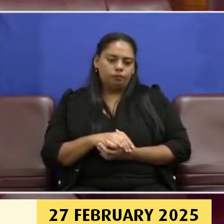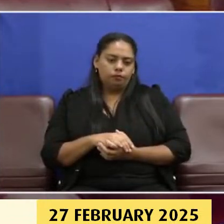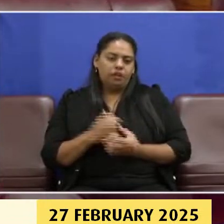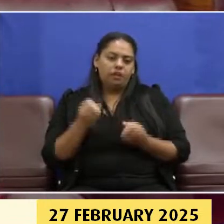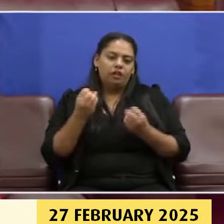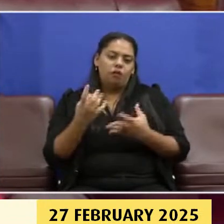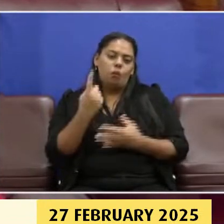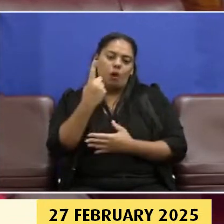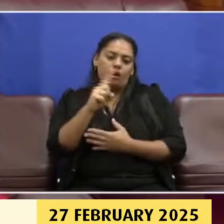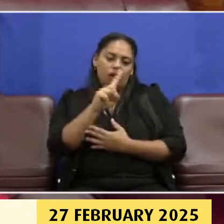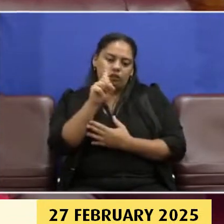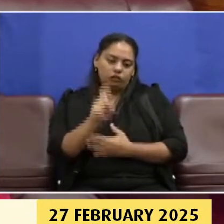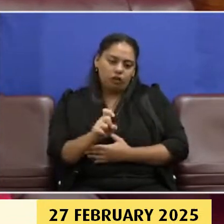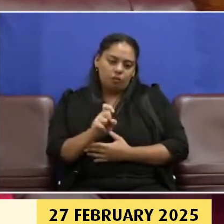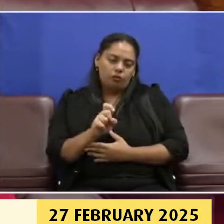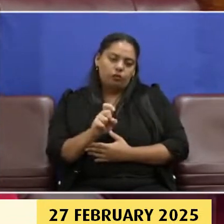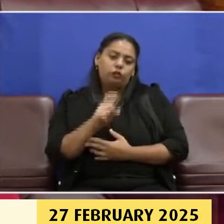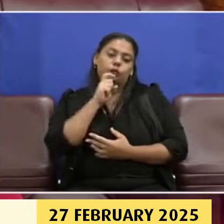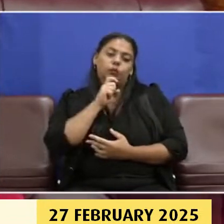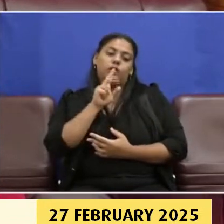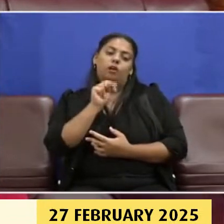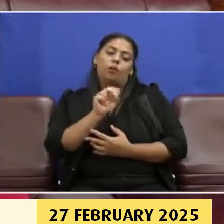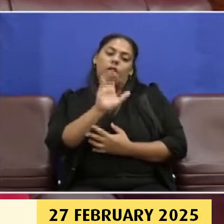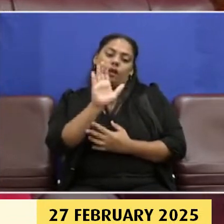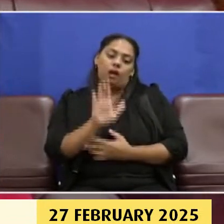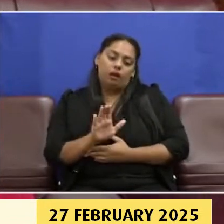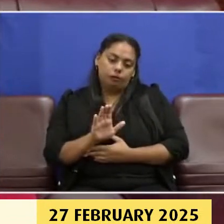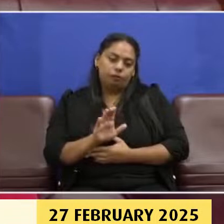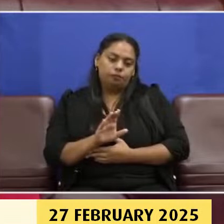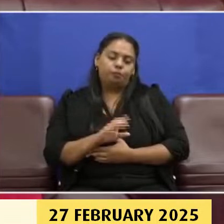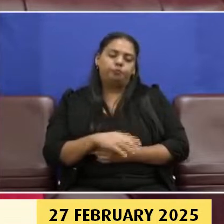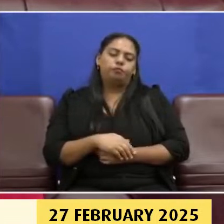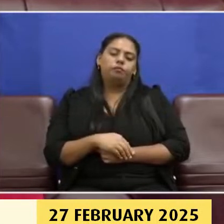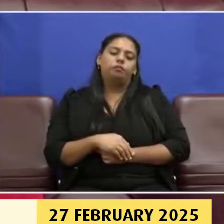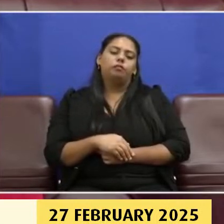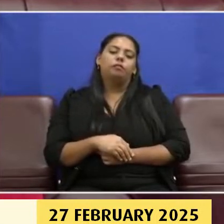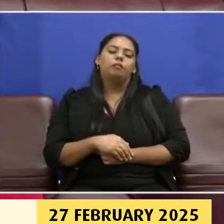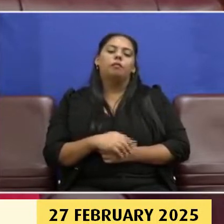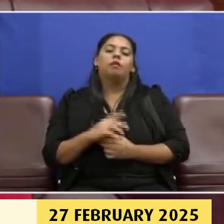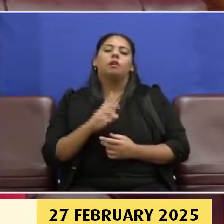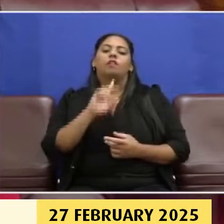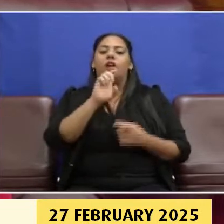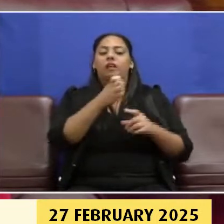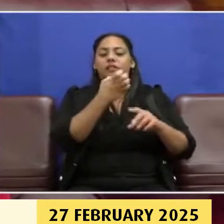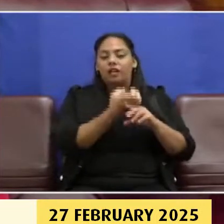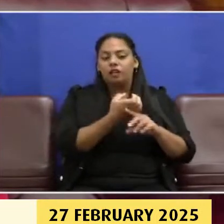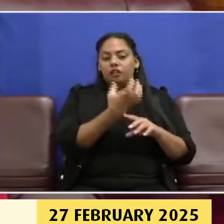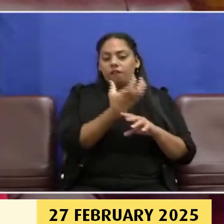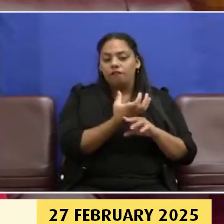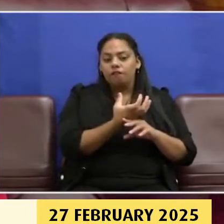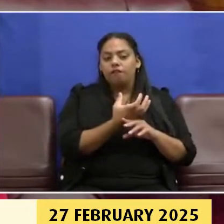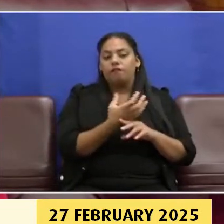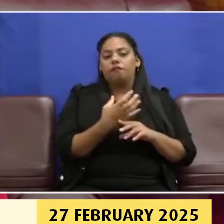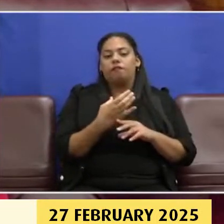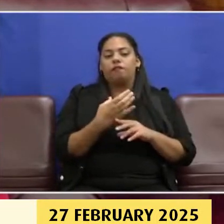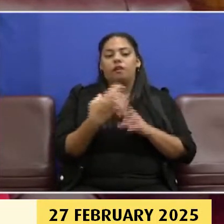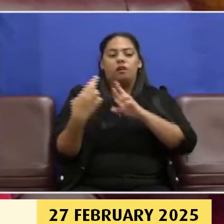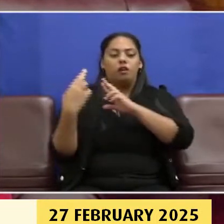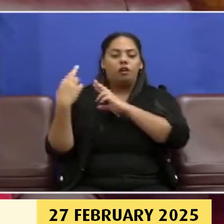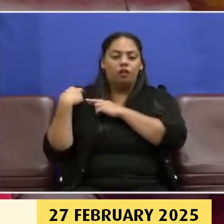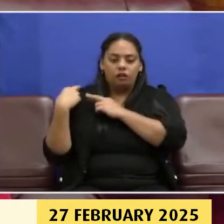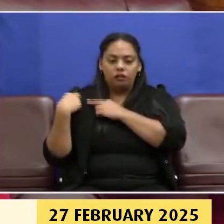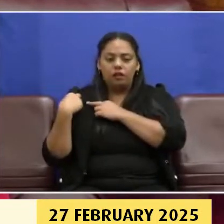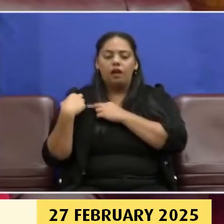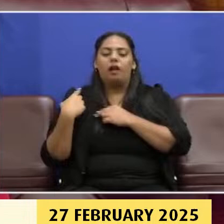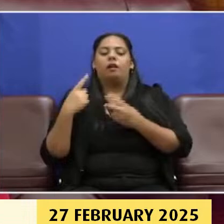give an example using the NYDA. It differentiates between an executive authority, an accounting authority, and an